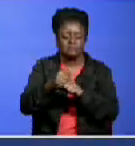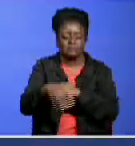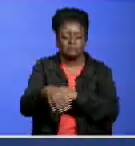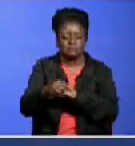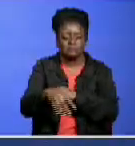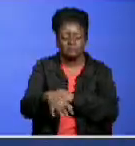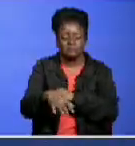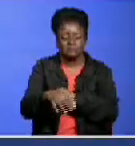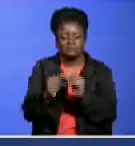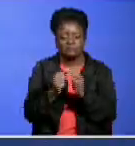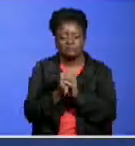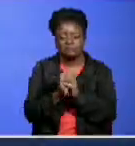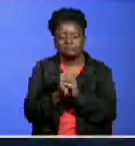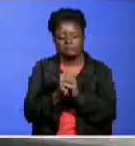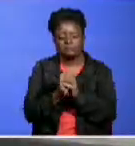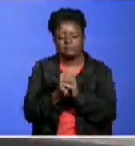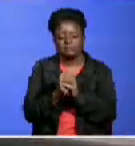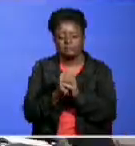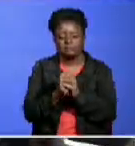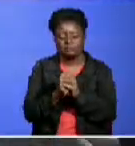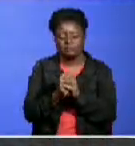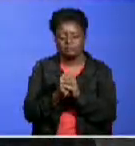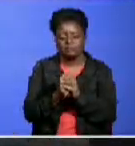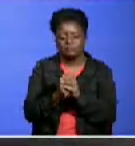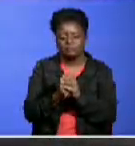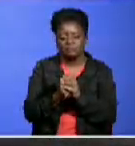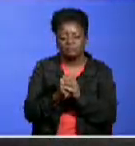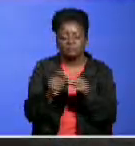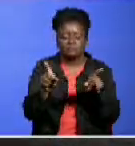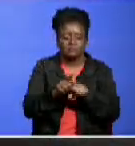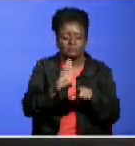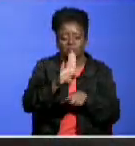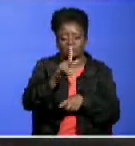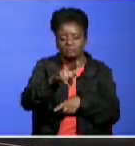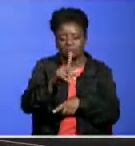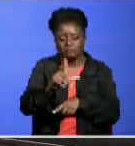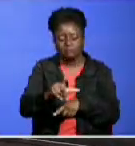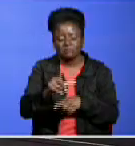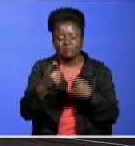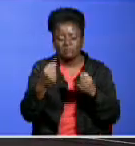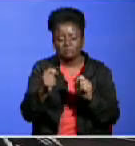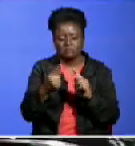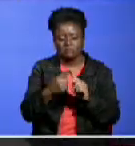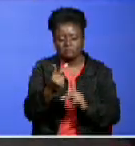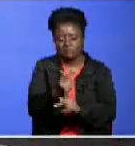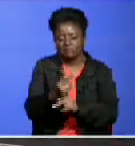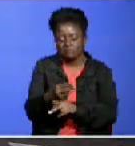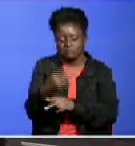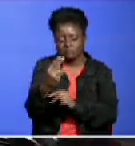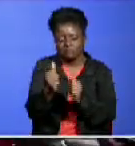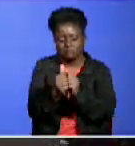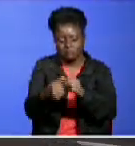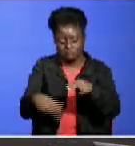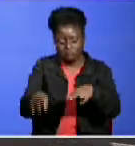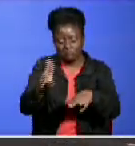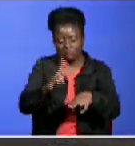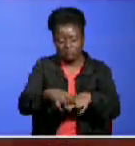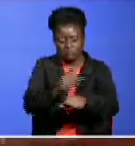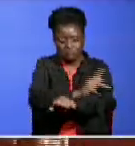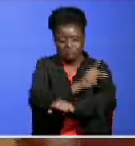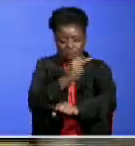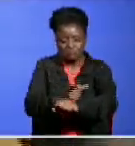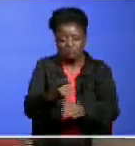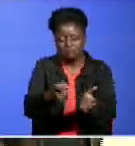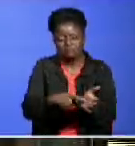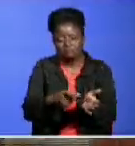Cleopatra Murphy this update. As Bahamas Power and Light tries to keep up with increased power demands this summer, B.P.L CEO Whitney